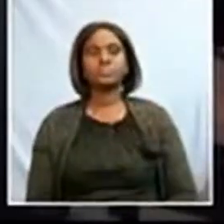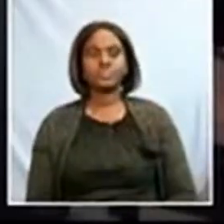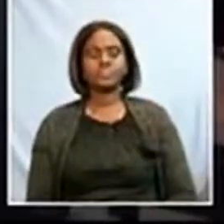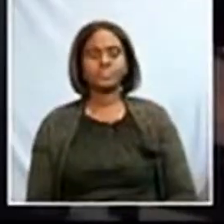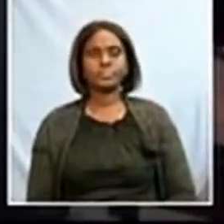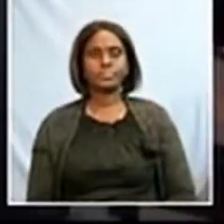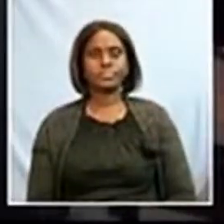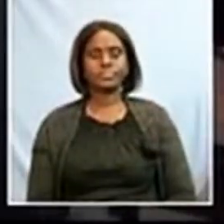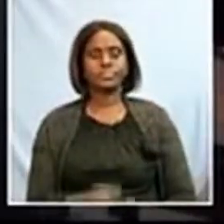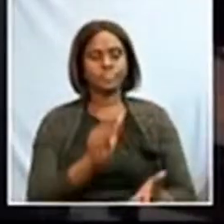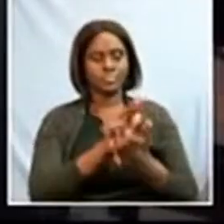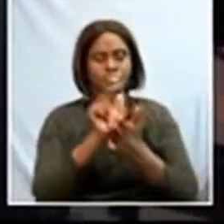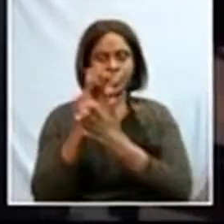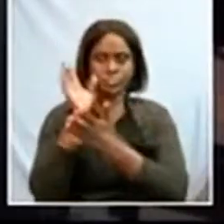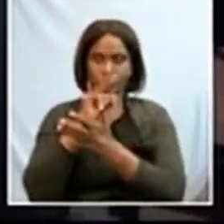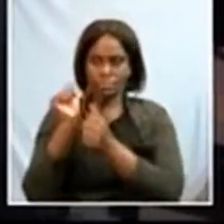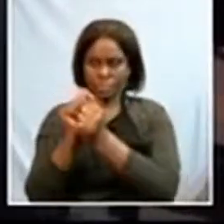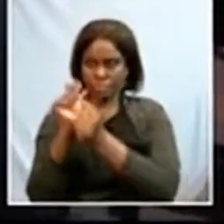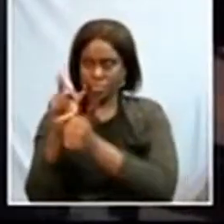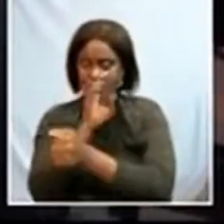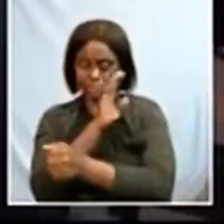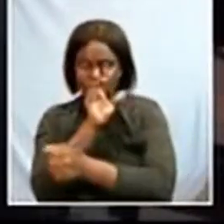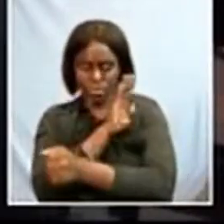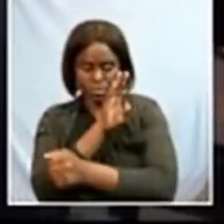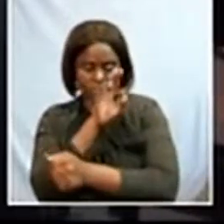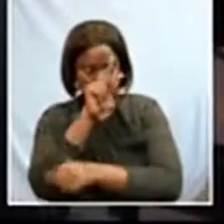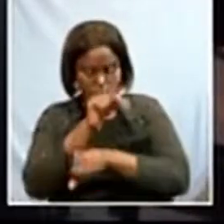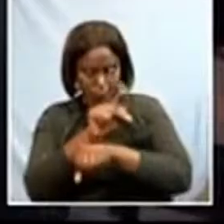you signed a contract with this contractor at